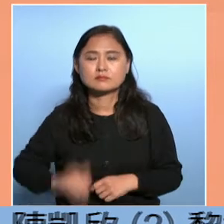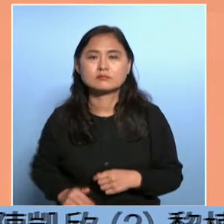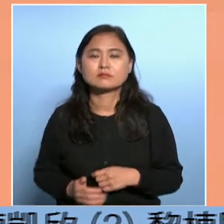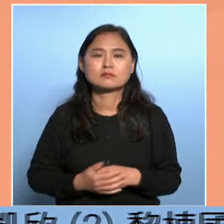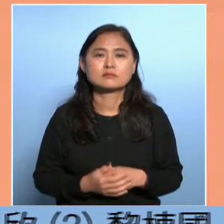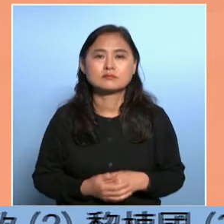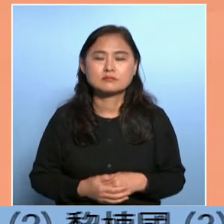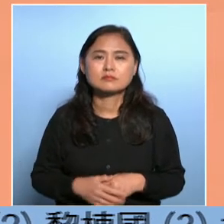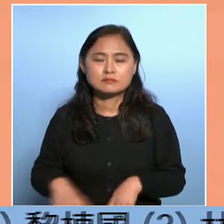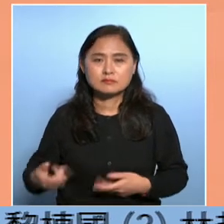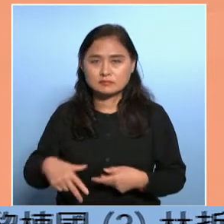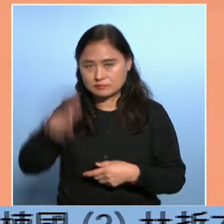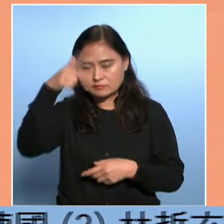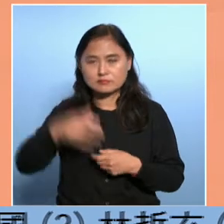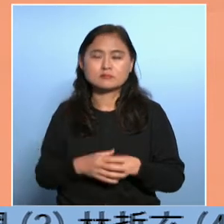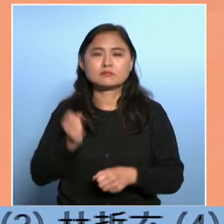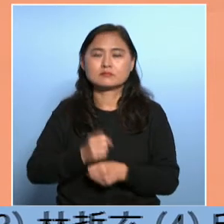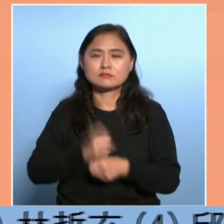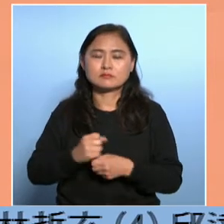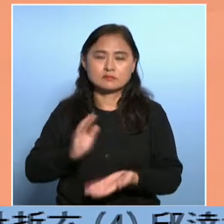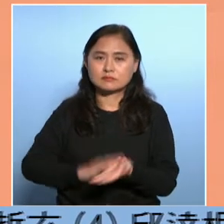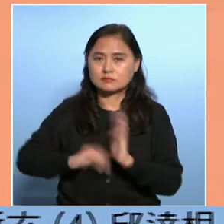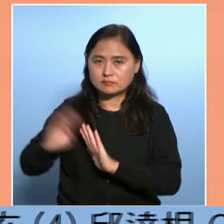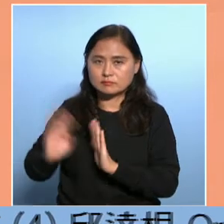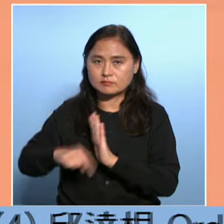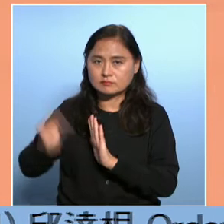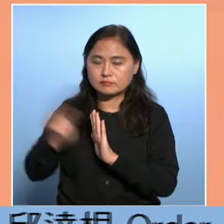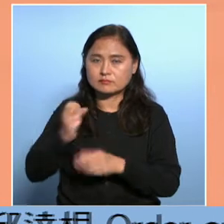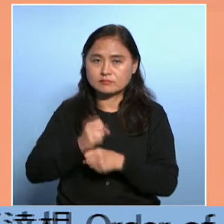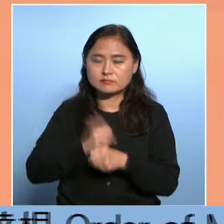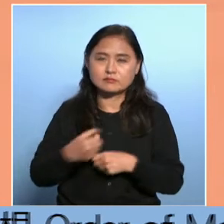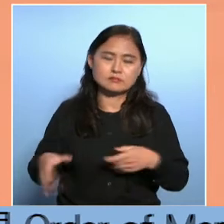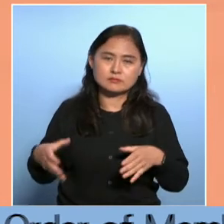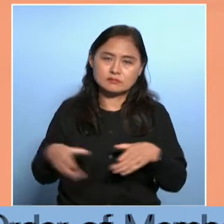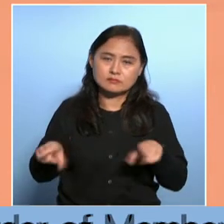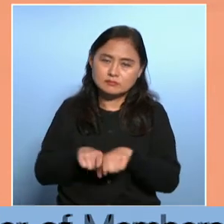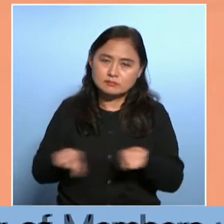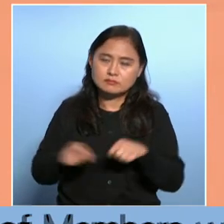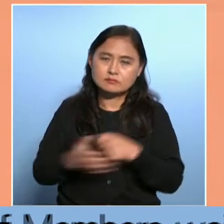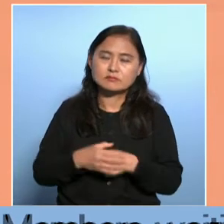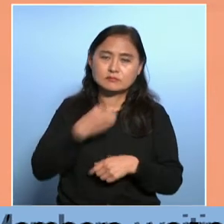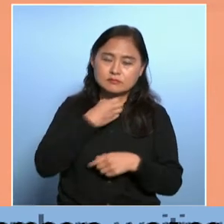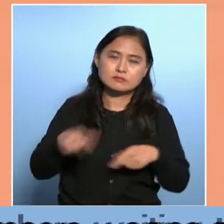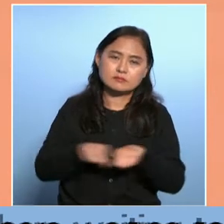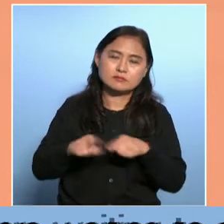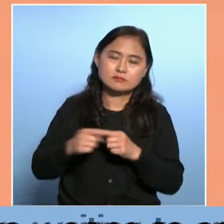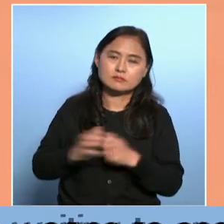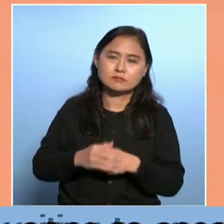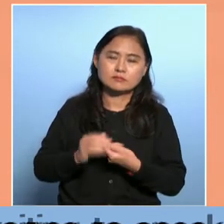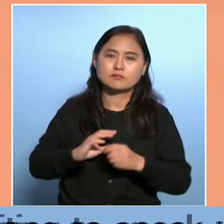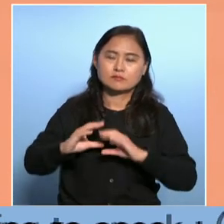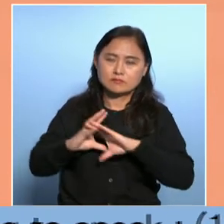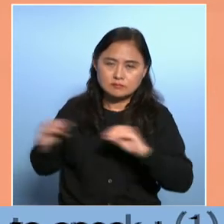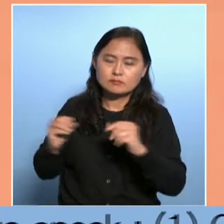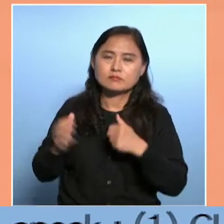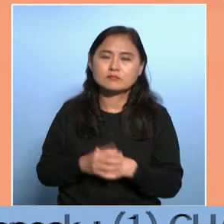support of the central government, the SAR government, in my view, will certainly be able to do a good job, and we can